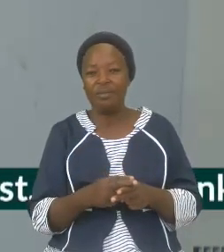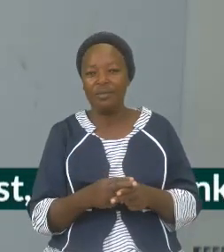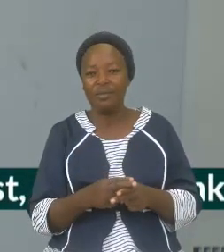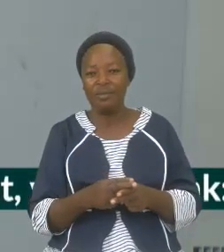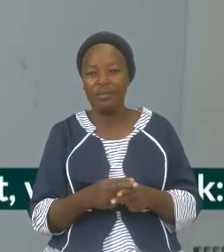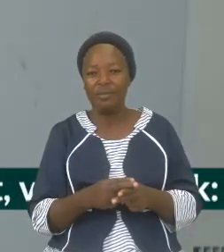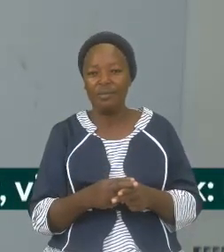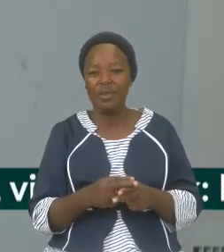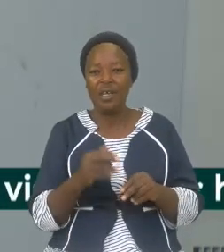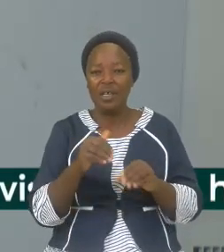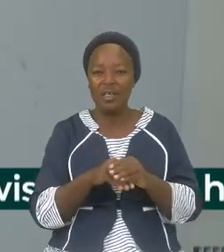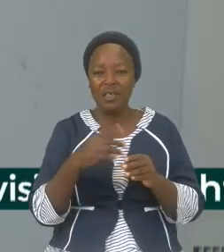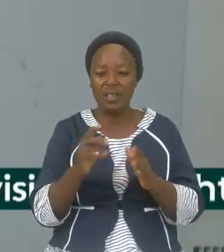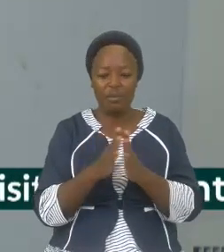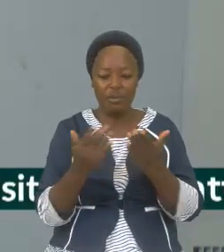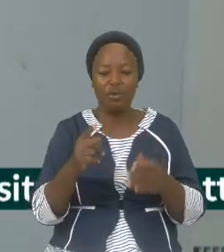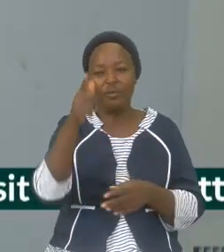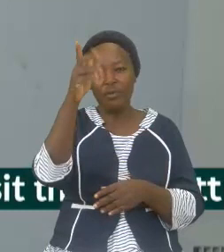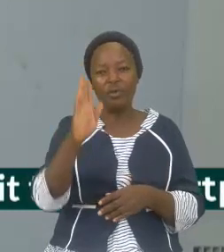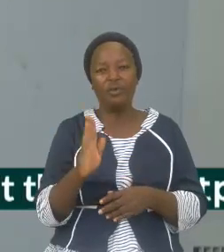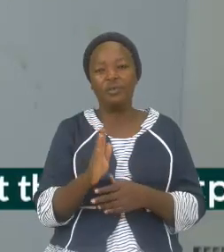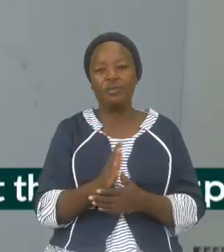in the book of God.